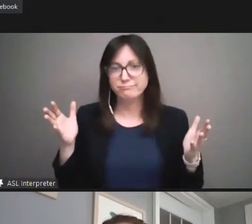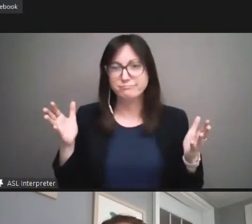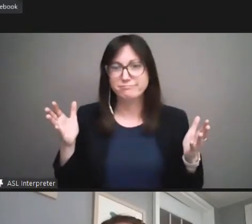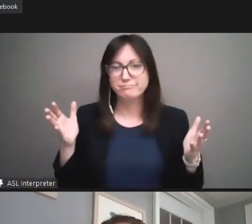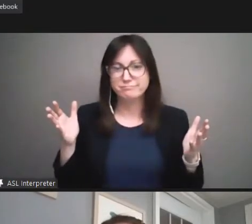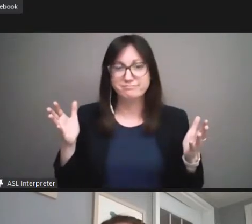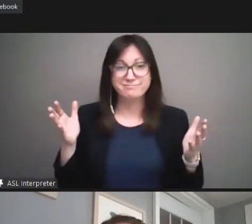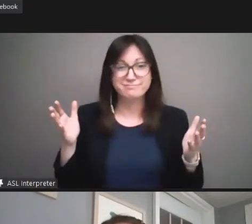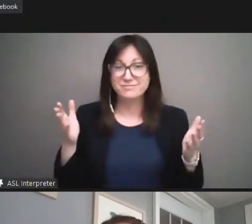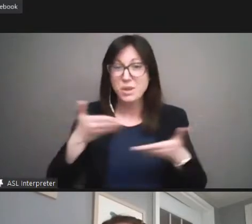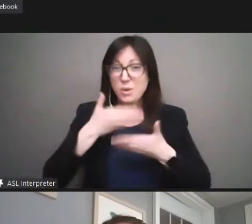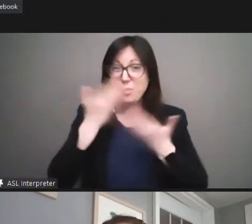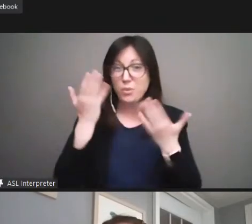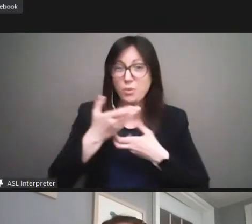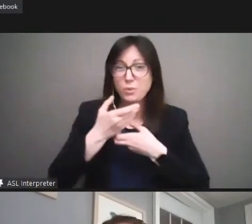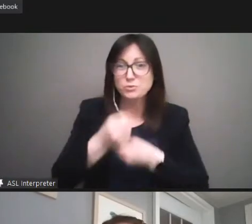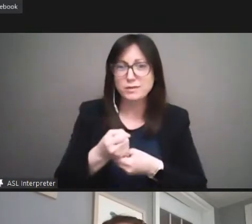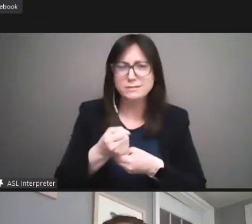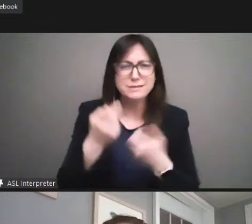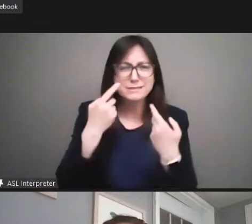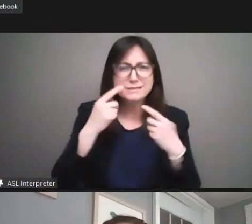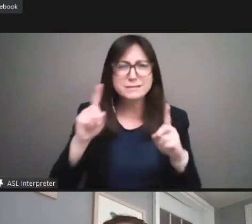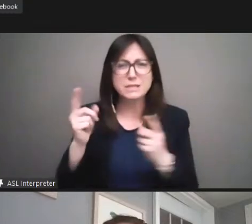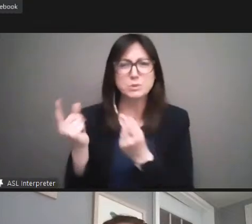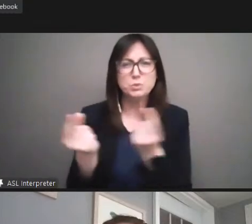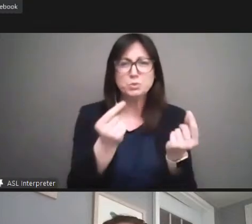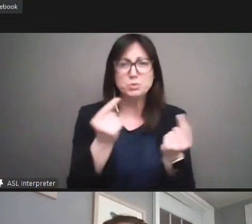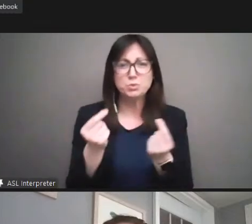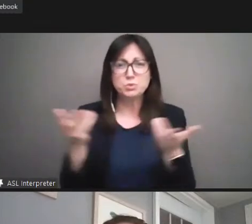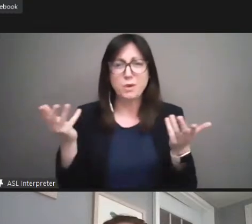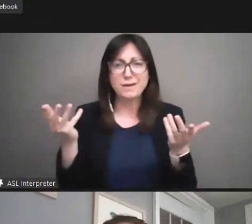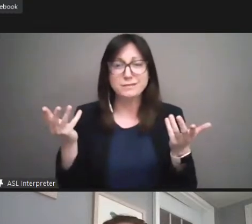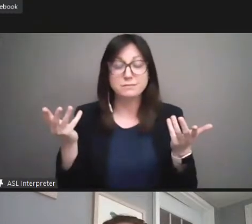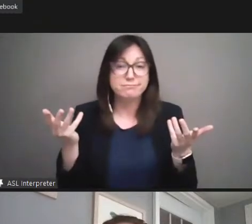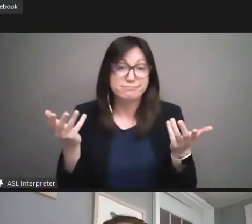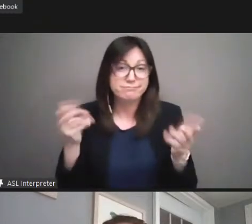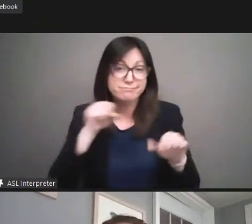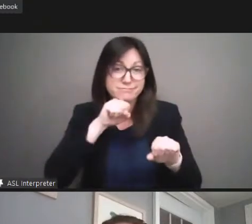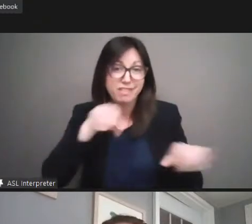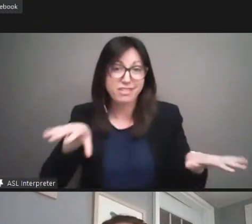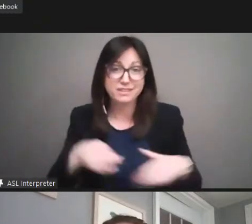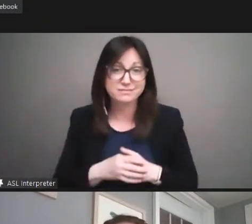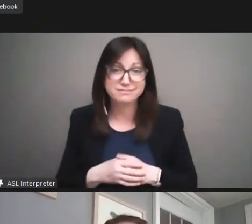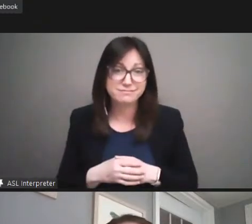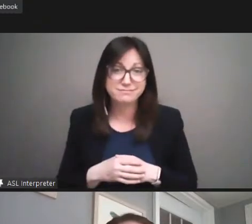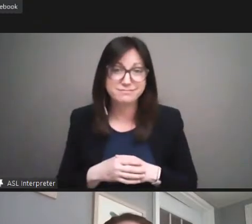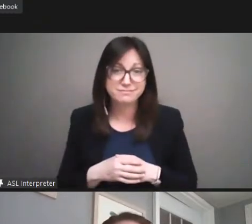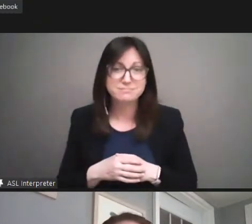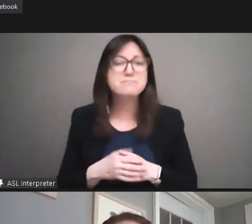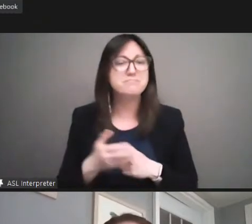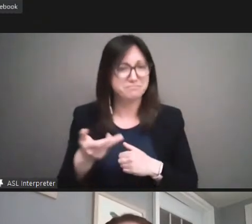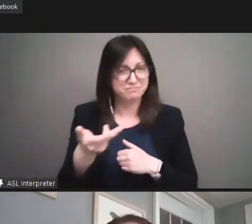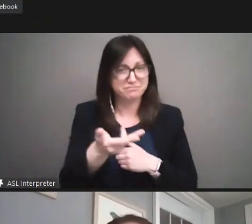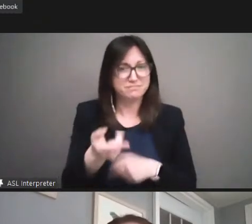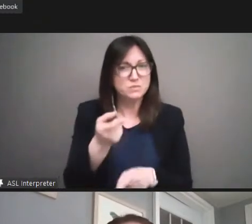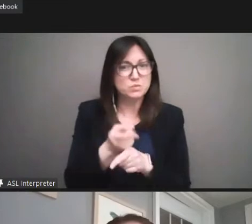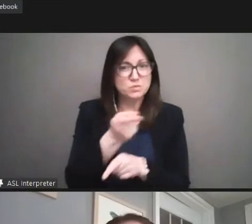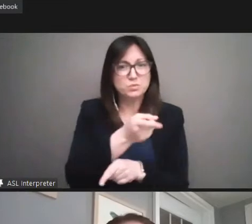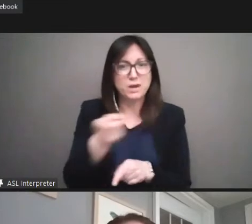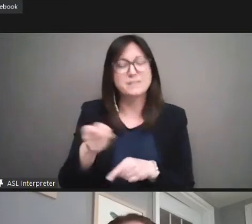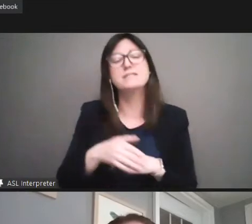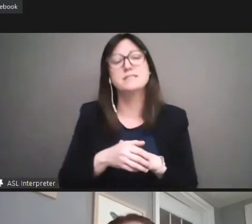we achieve? And so each person has sort of touched on what the impacts of